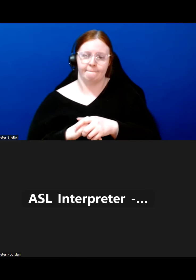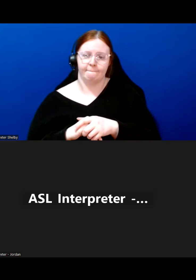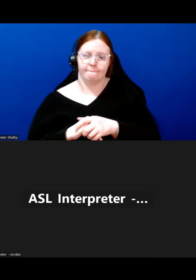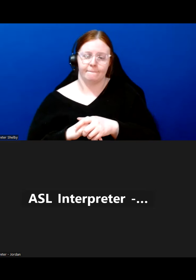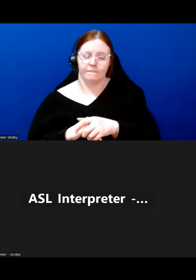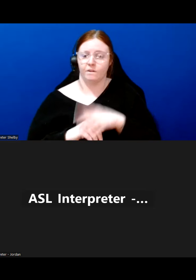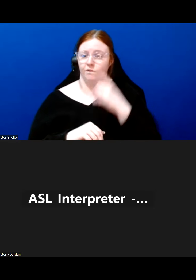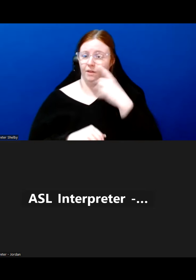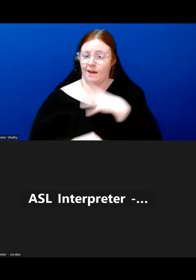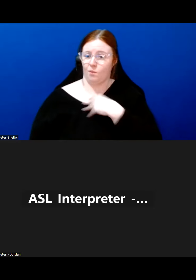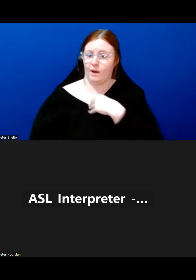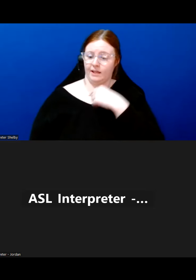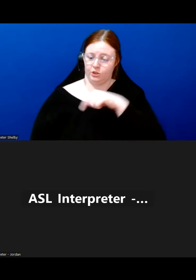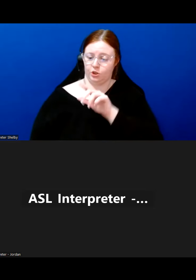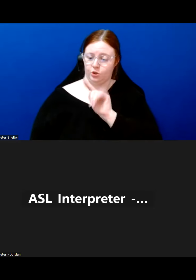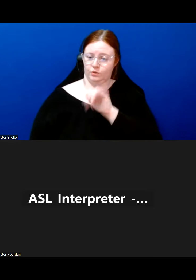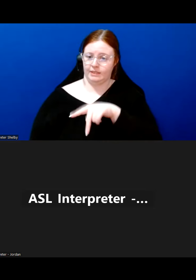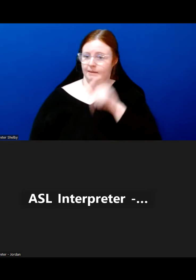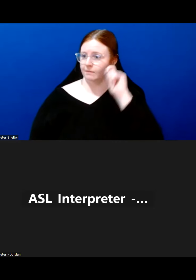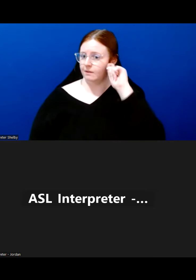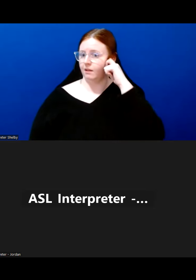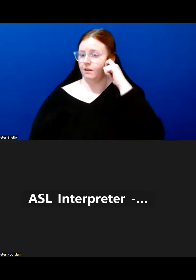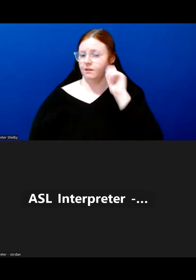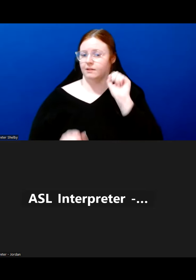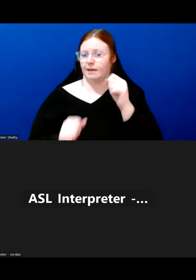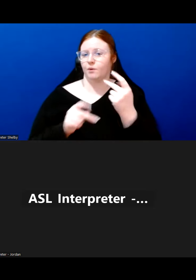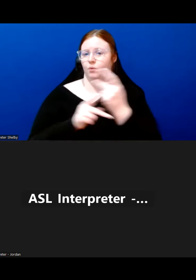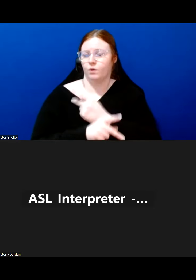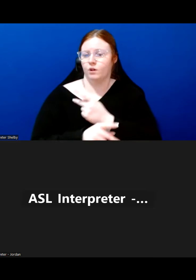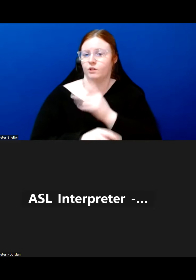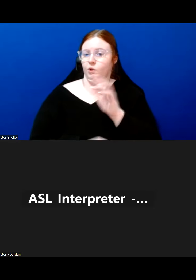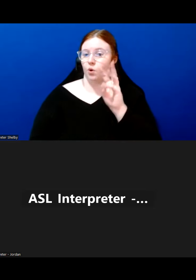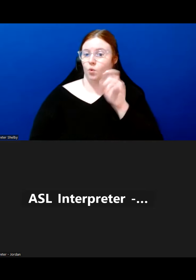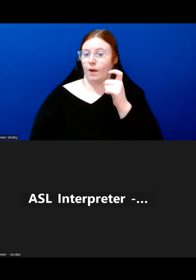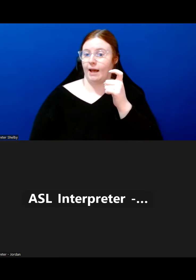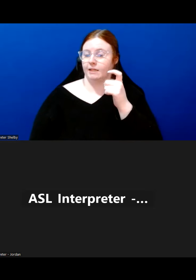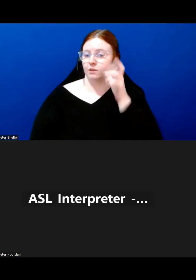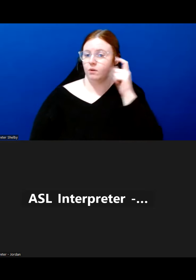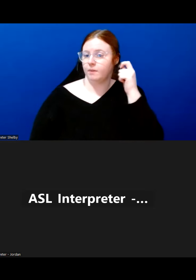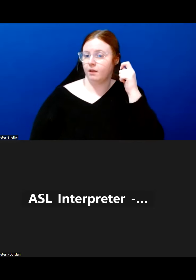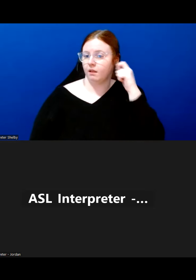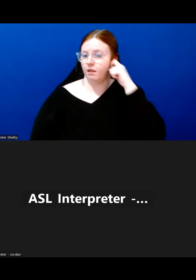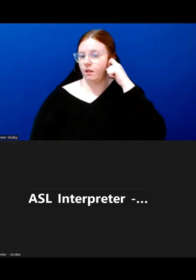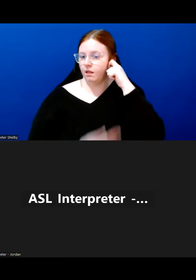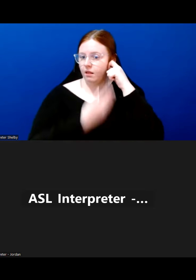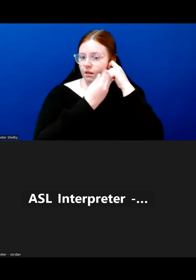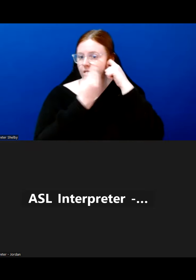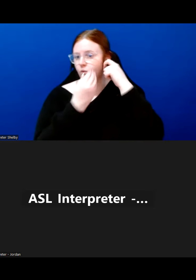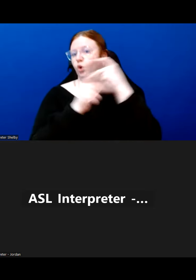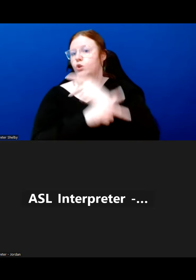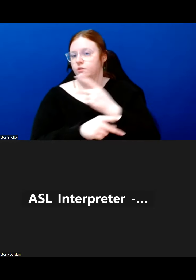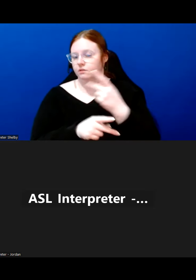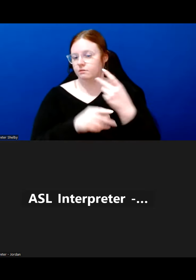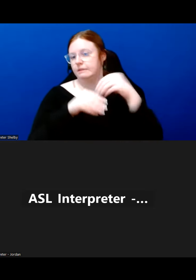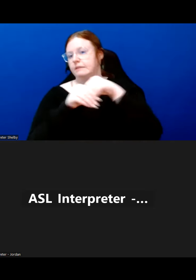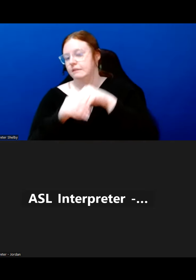are just that you can end up pushing wax in a lot further and closer to your eardrum. And like that visual on one of the slides before,